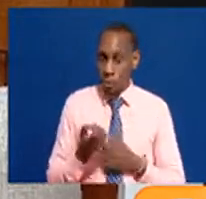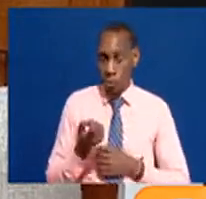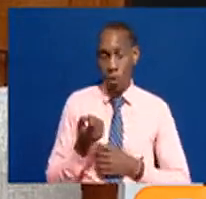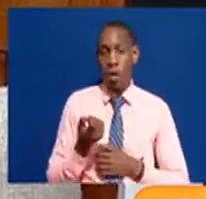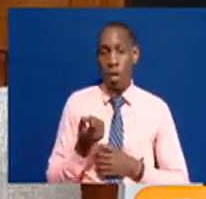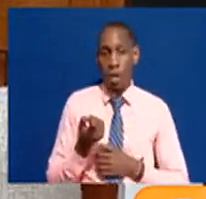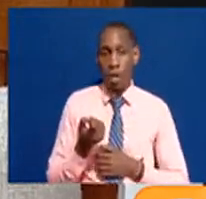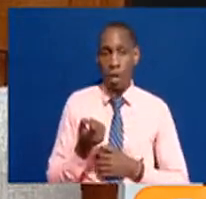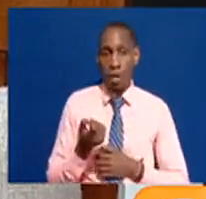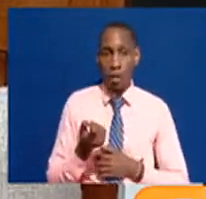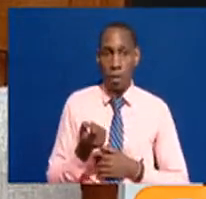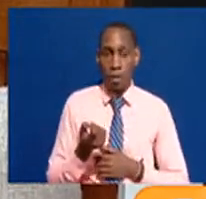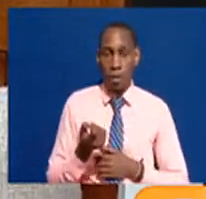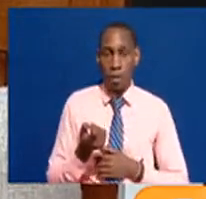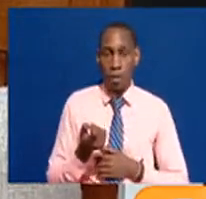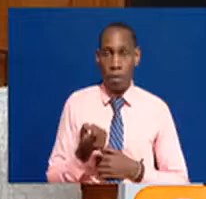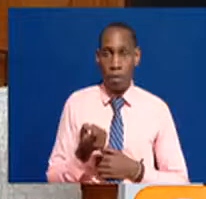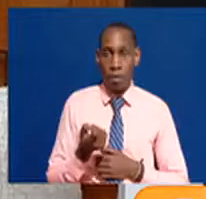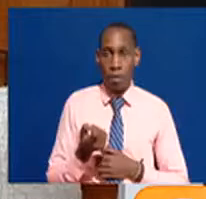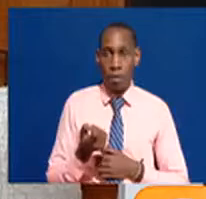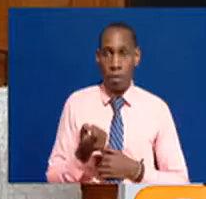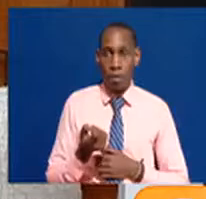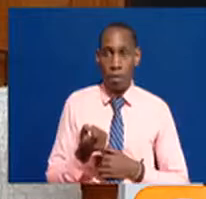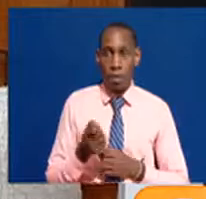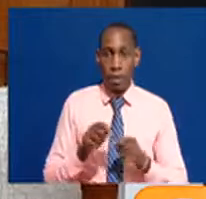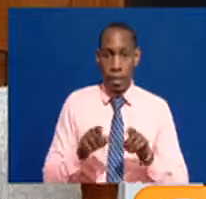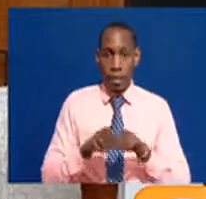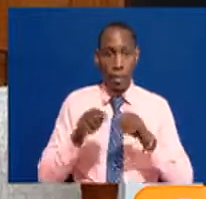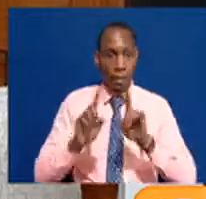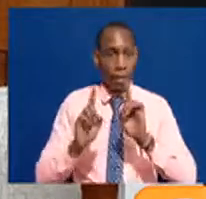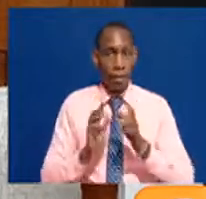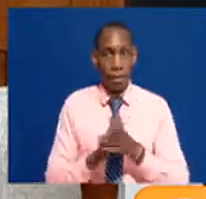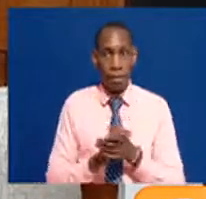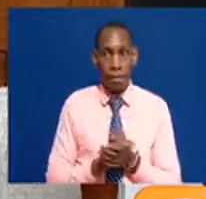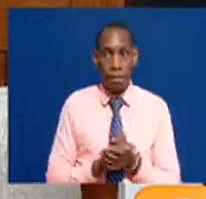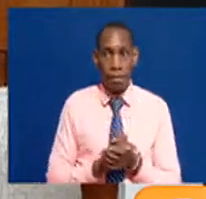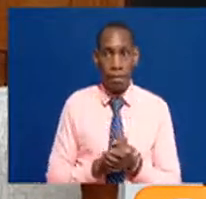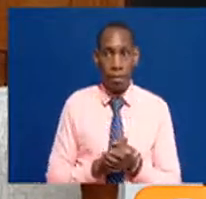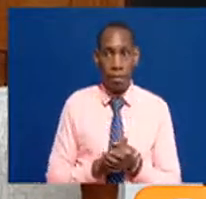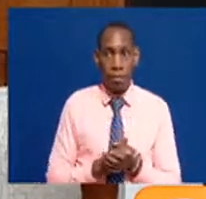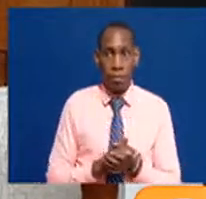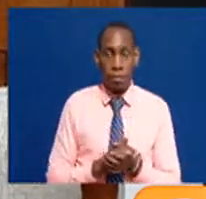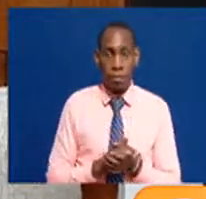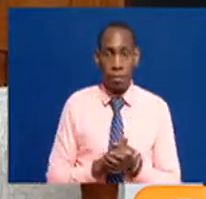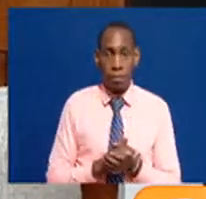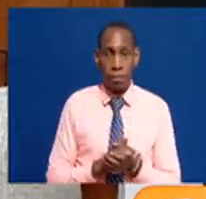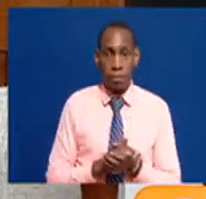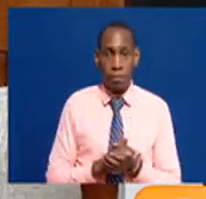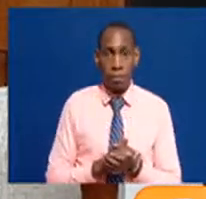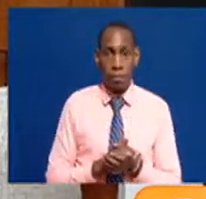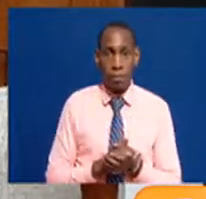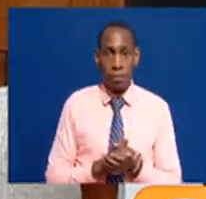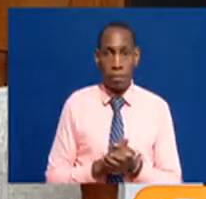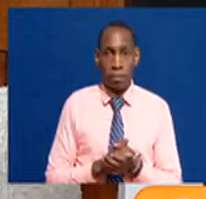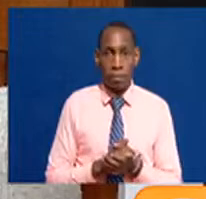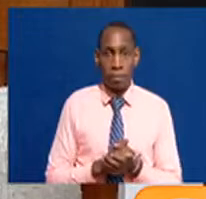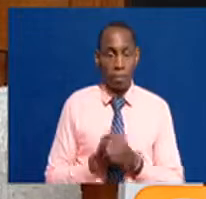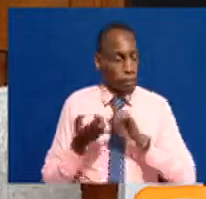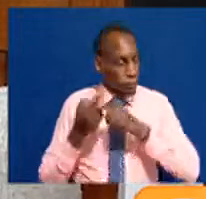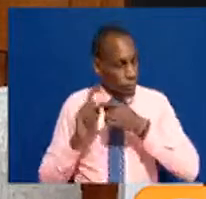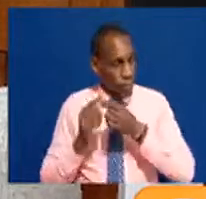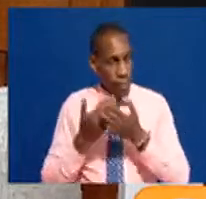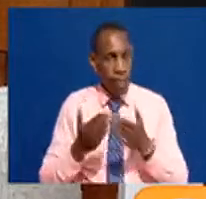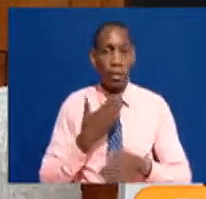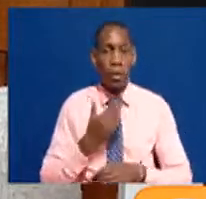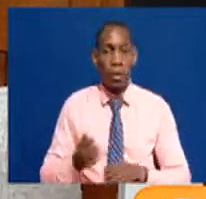pause, and just sit with yourself, breathe, and then come in tune with what you want